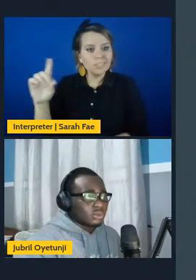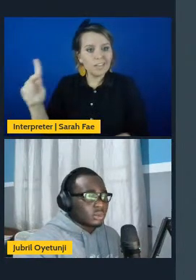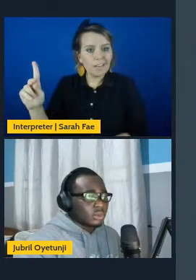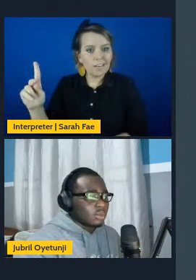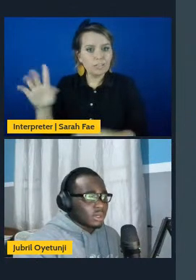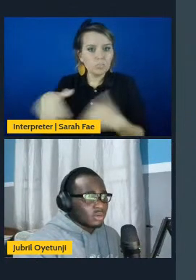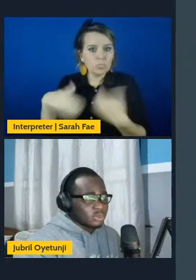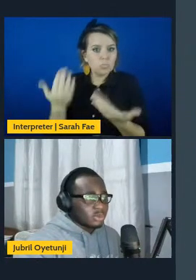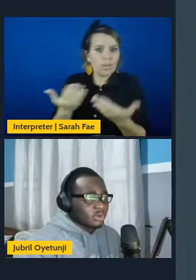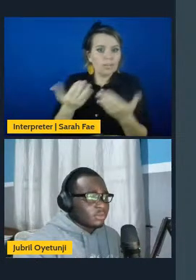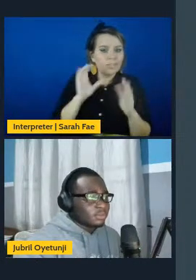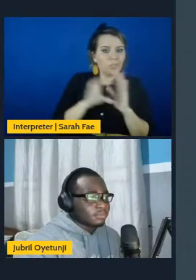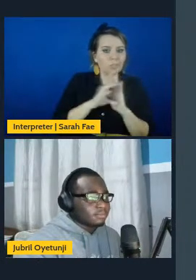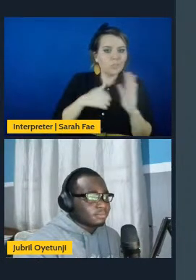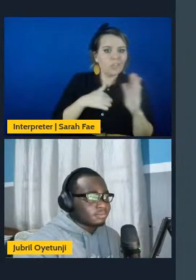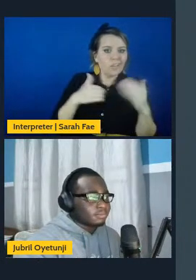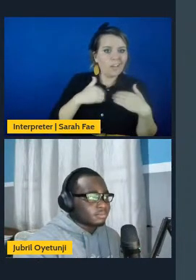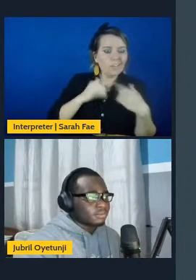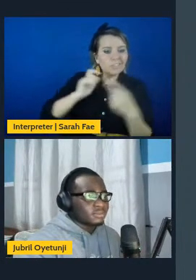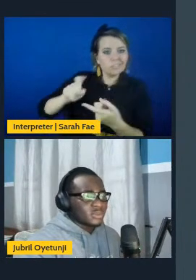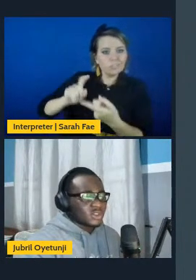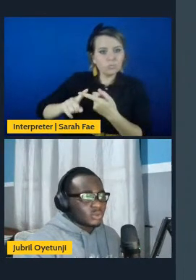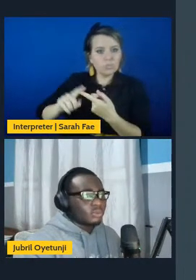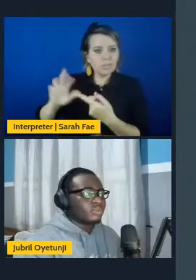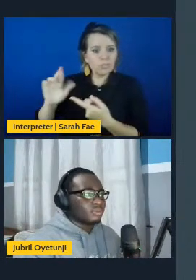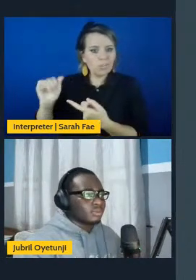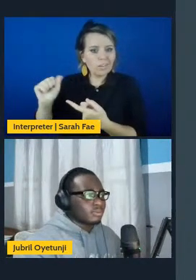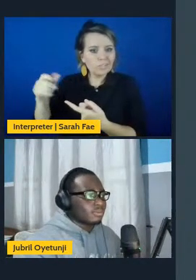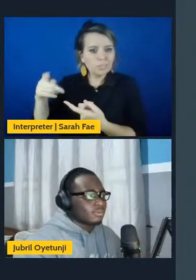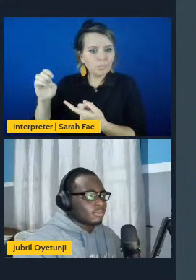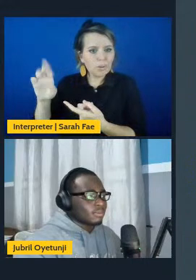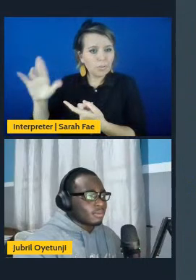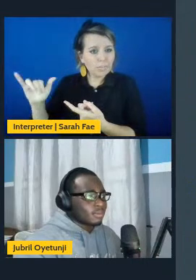to my Raspberry Pi. So